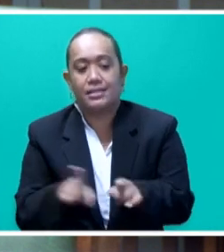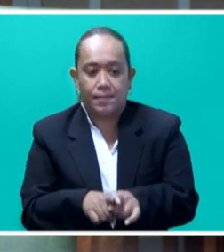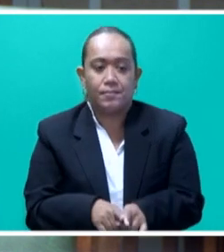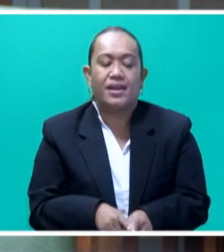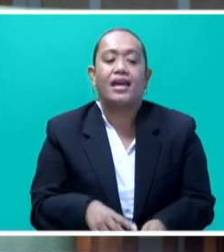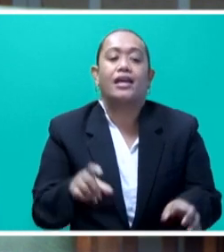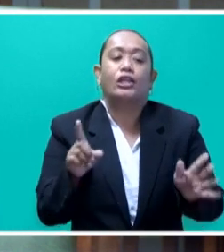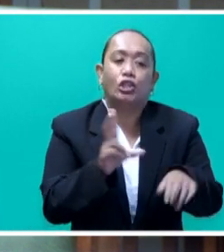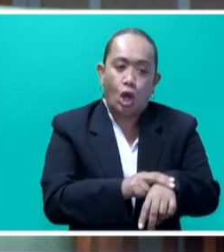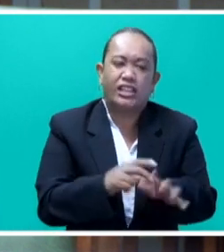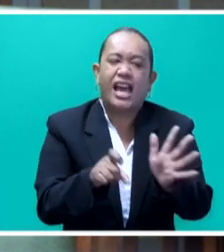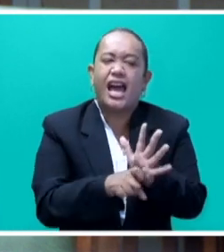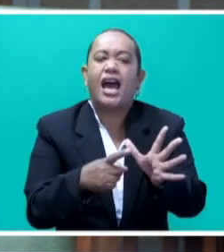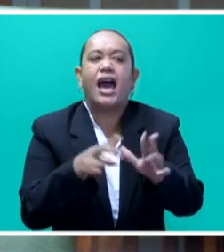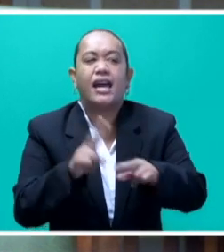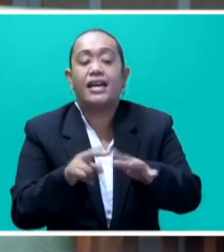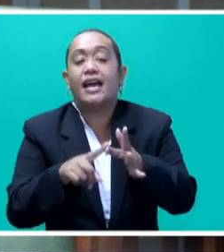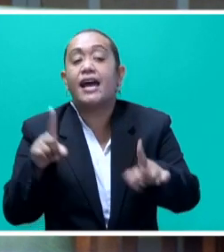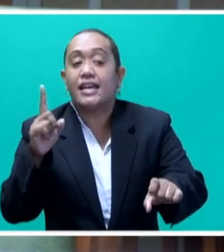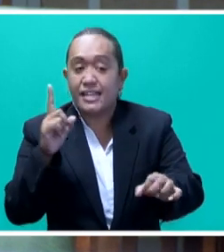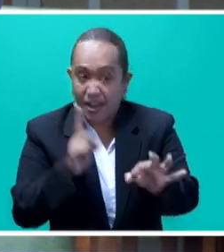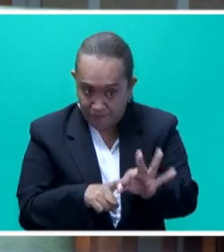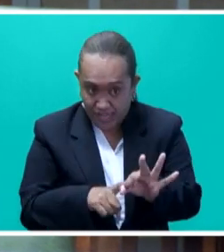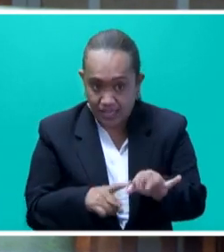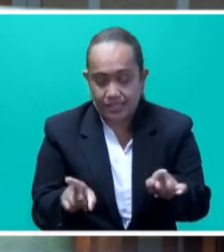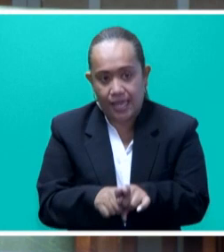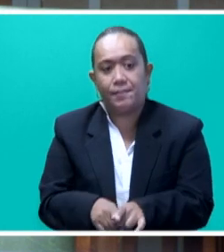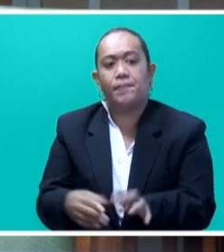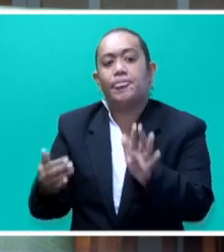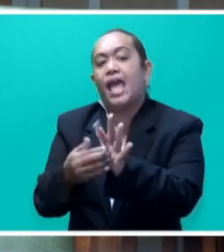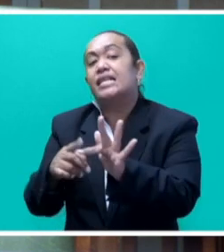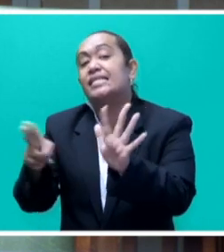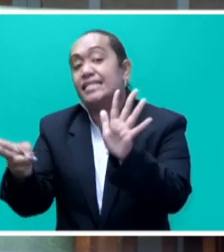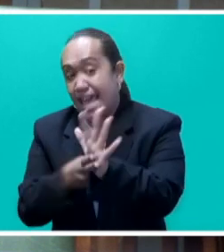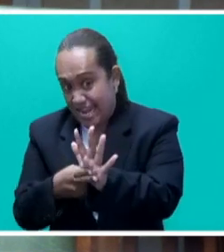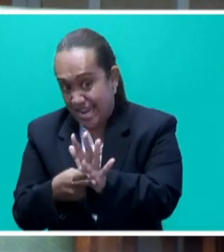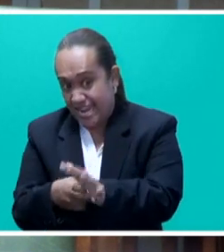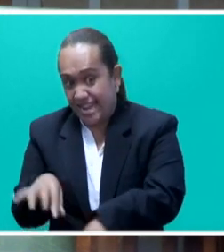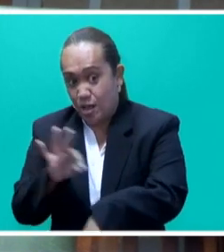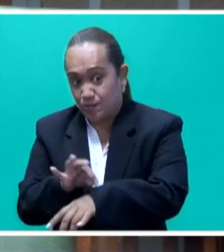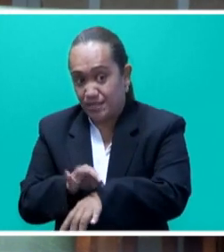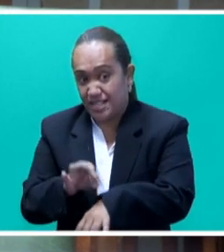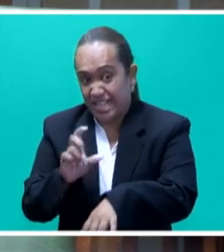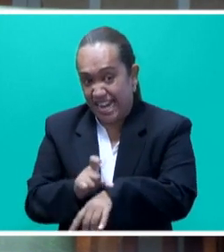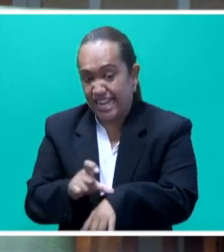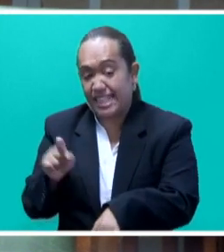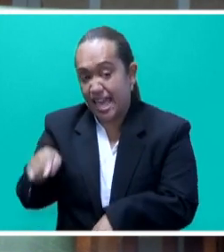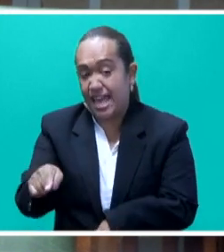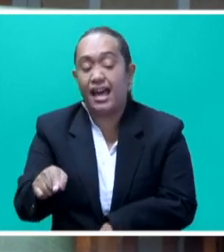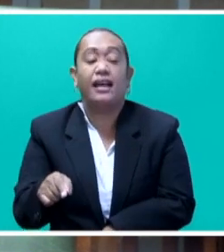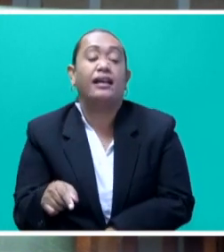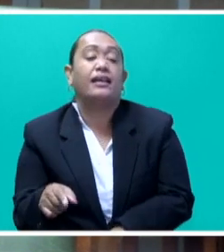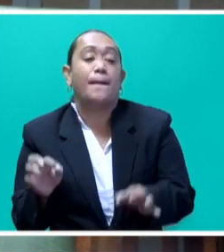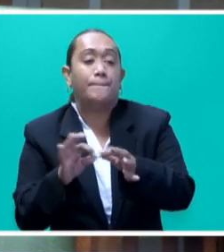Rafiq. Last again, Zen is there too, on the opposite Westpac, beside Wellcare Clinic, Ba, and